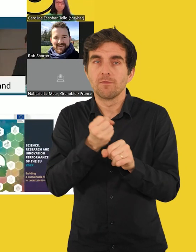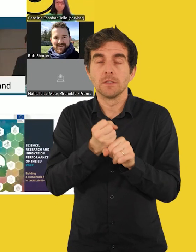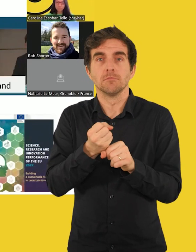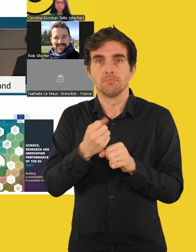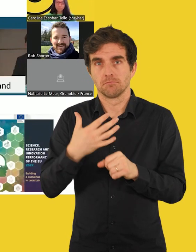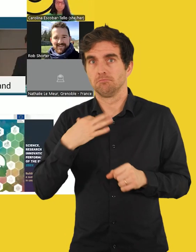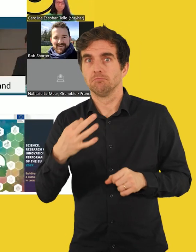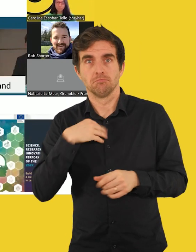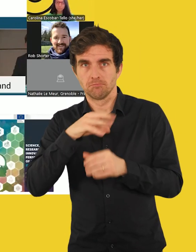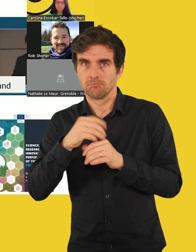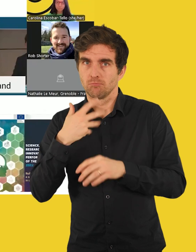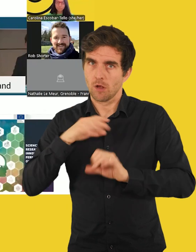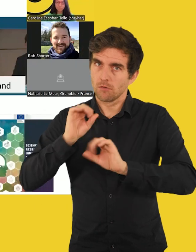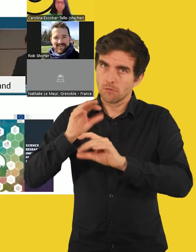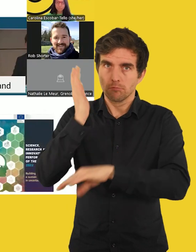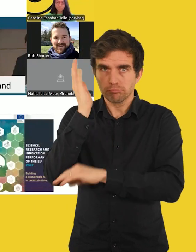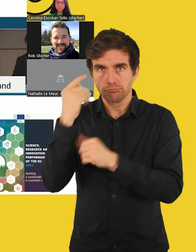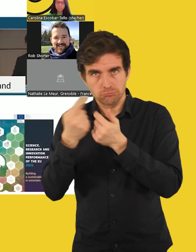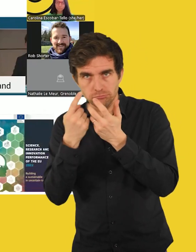organizations have invited us